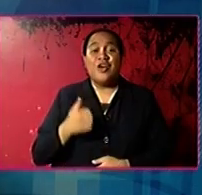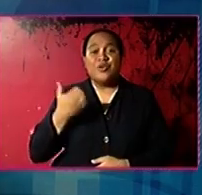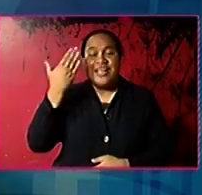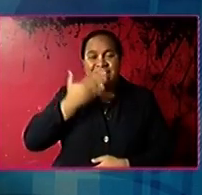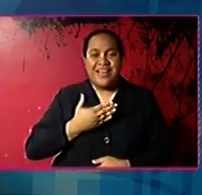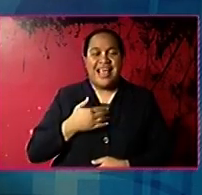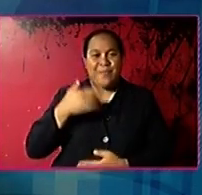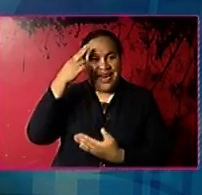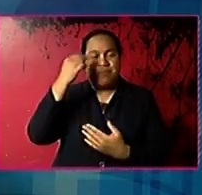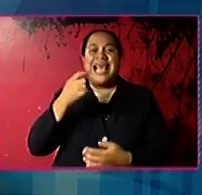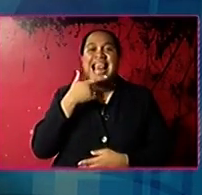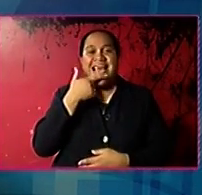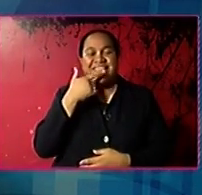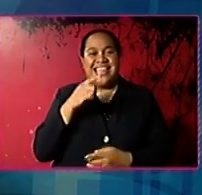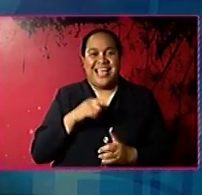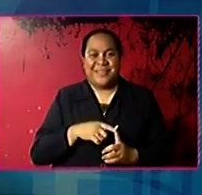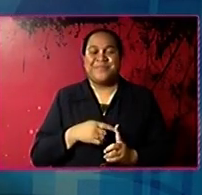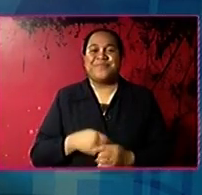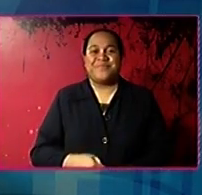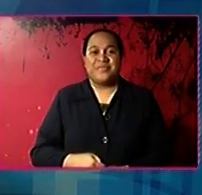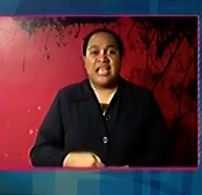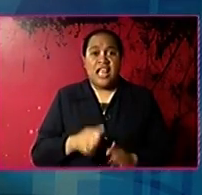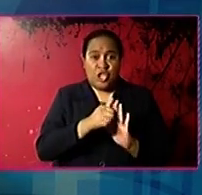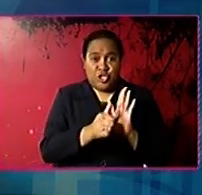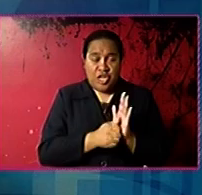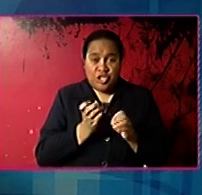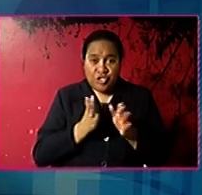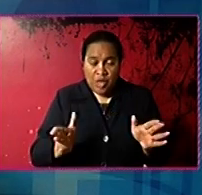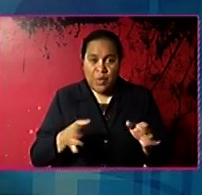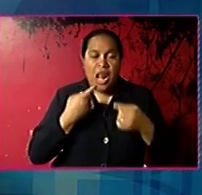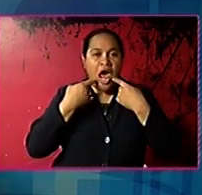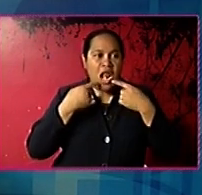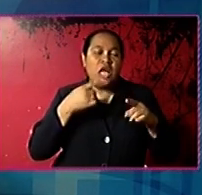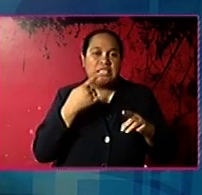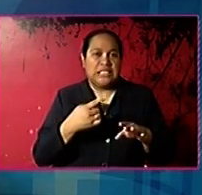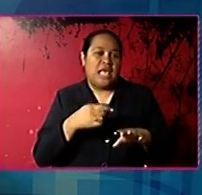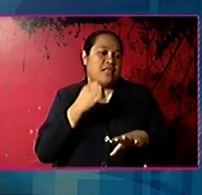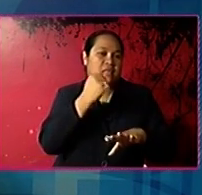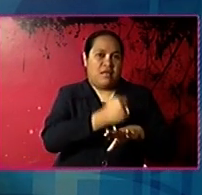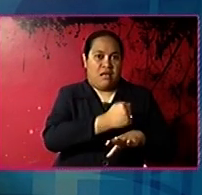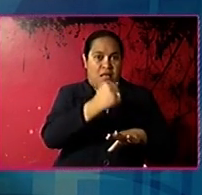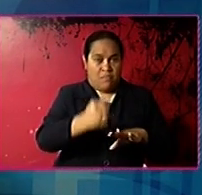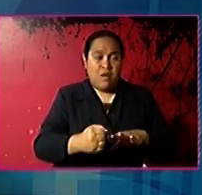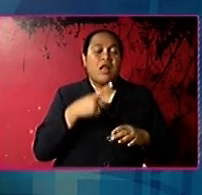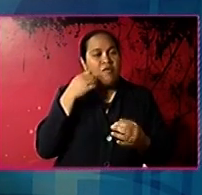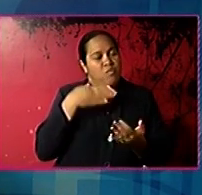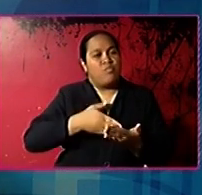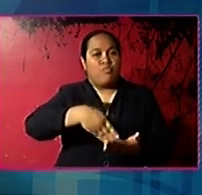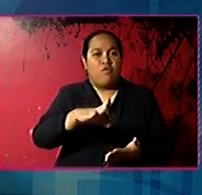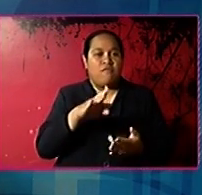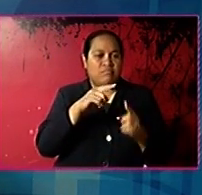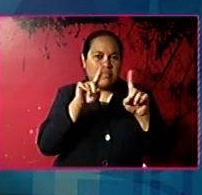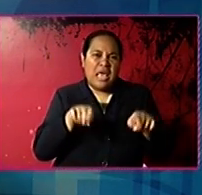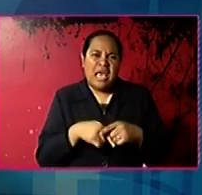Good evening, I'm Lavanir Ndiva. The Attorney General, Ayaz Sayed Qayyum, announced that Cabinet has approved an amendment to the HIV and